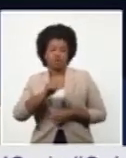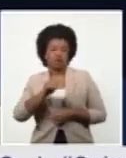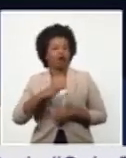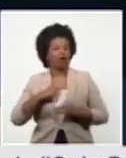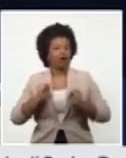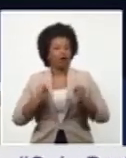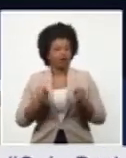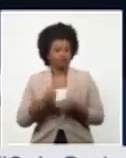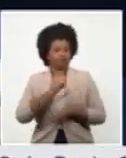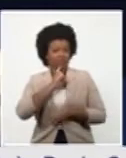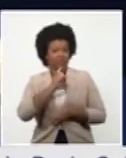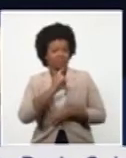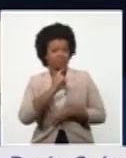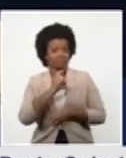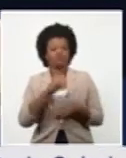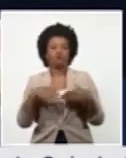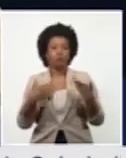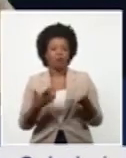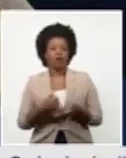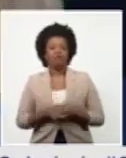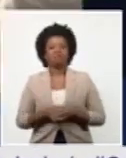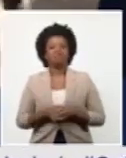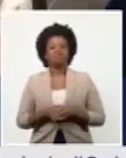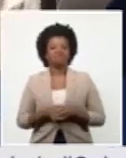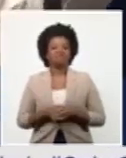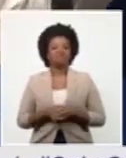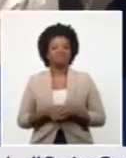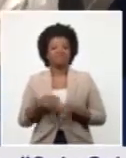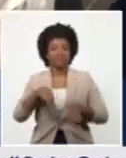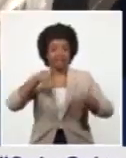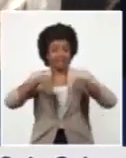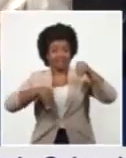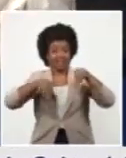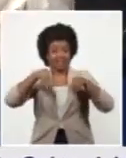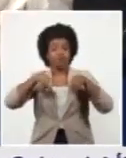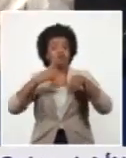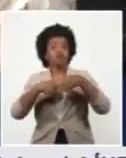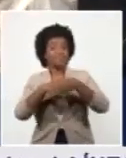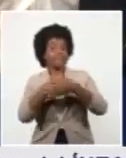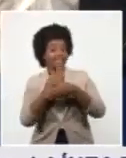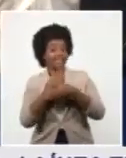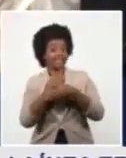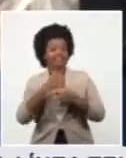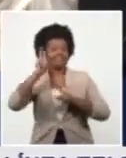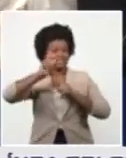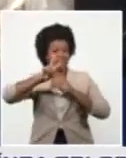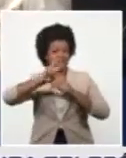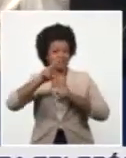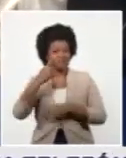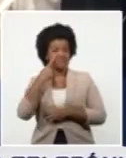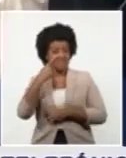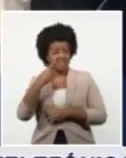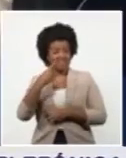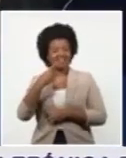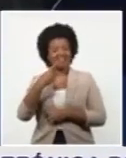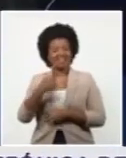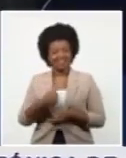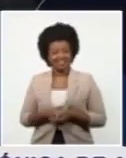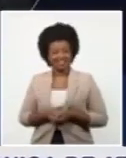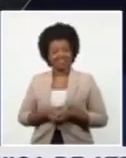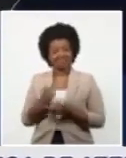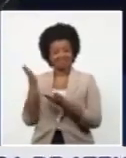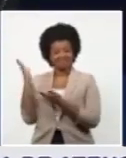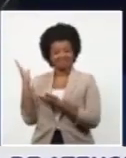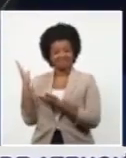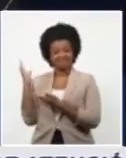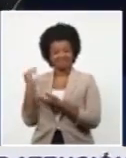show, because I was asked also to do it, something that when I saw it, I said today, I was